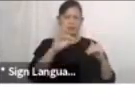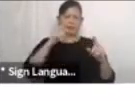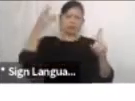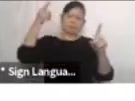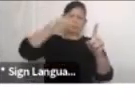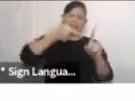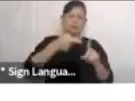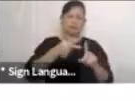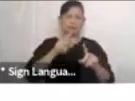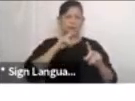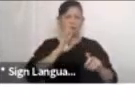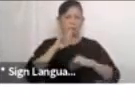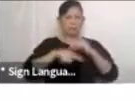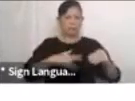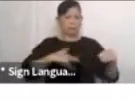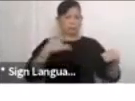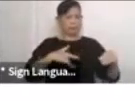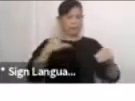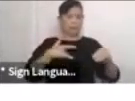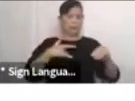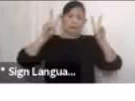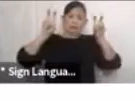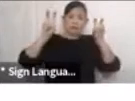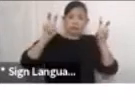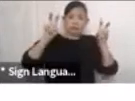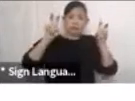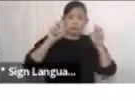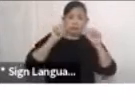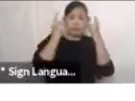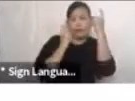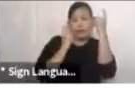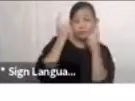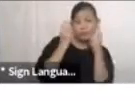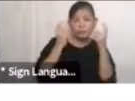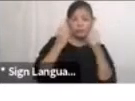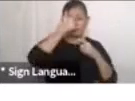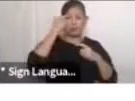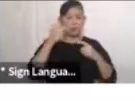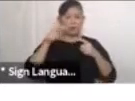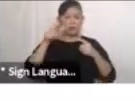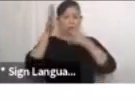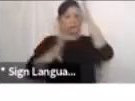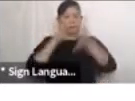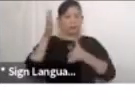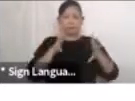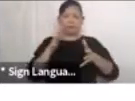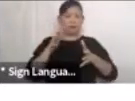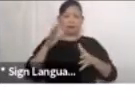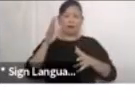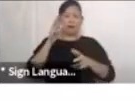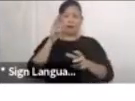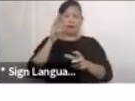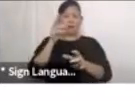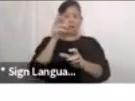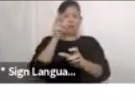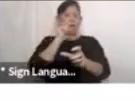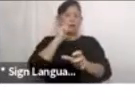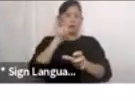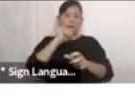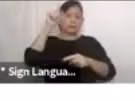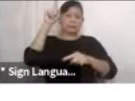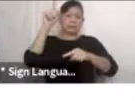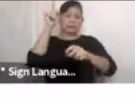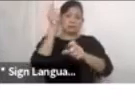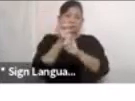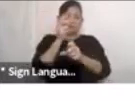their issues, their feelings and their expressions, because the sign language is not broad enough to cover a wide range of topics around sexual and reproductive health